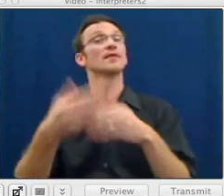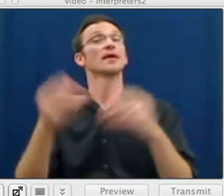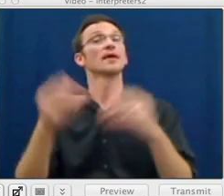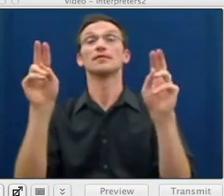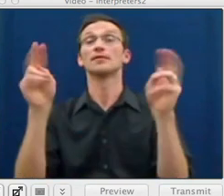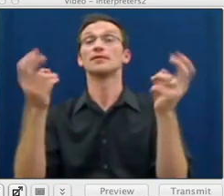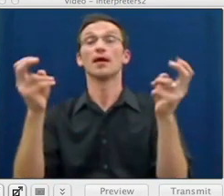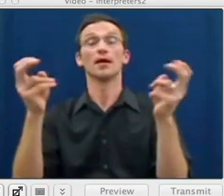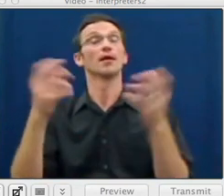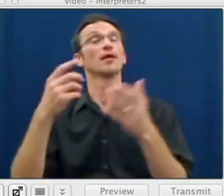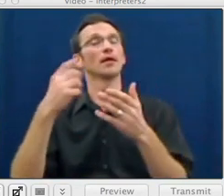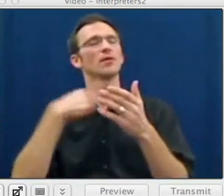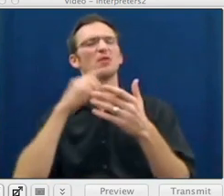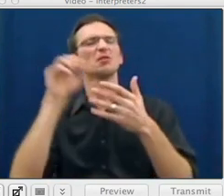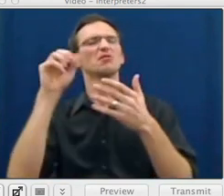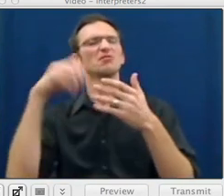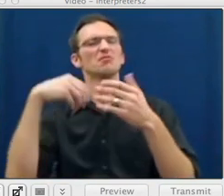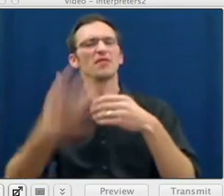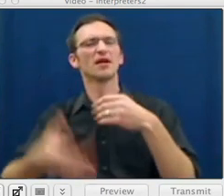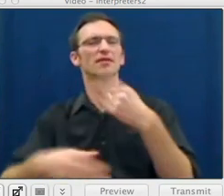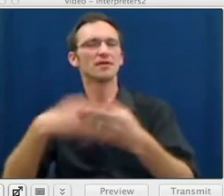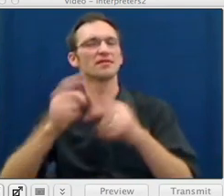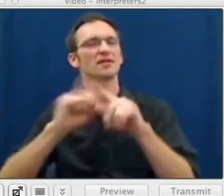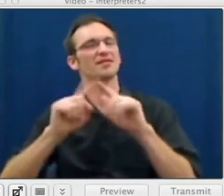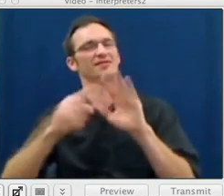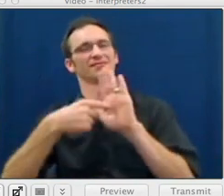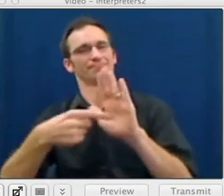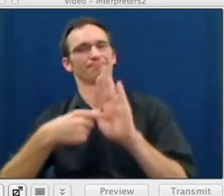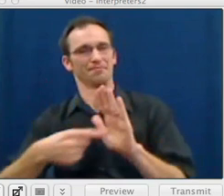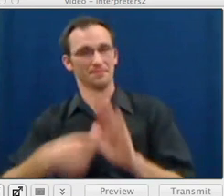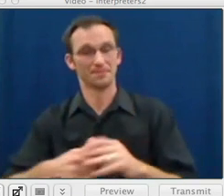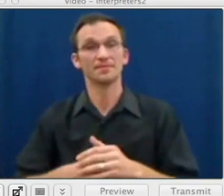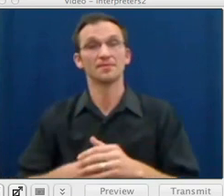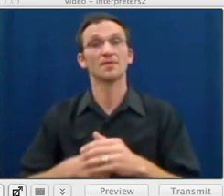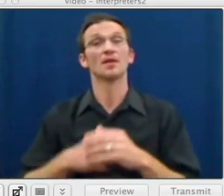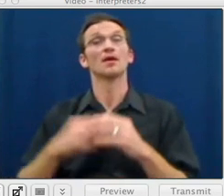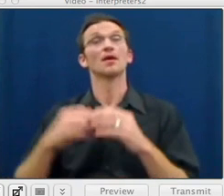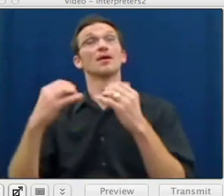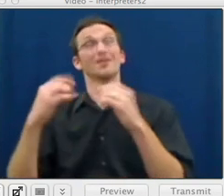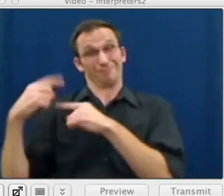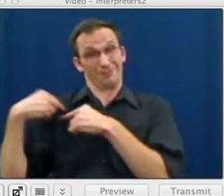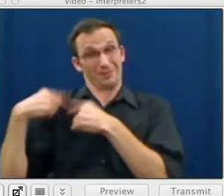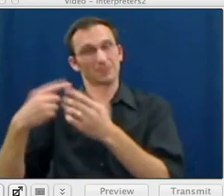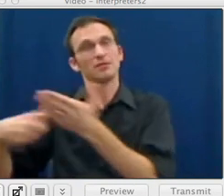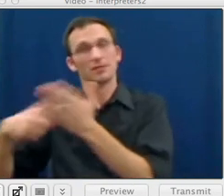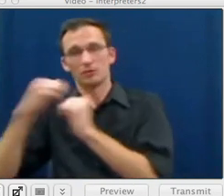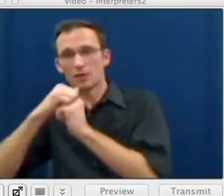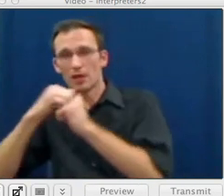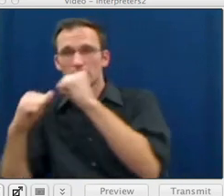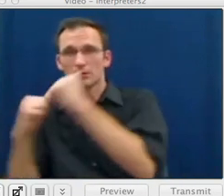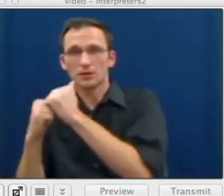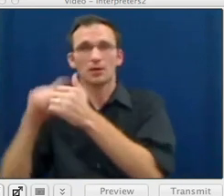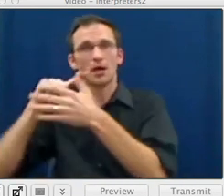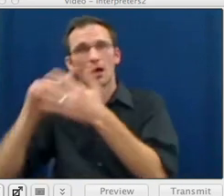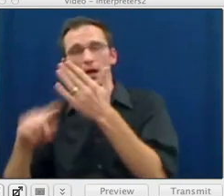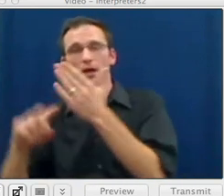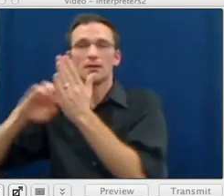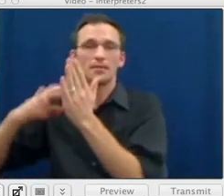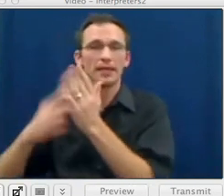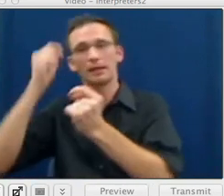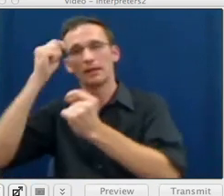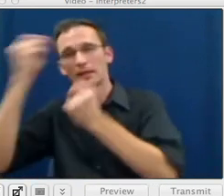of is away from structure and into analysis. What we've done up until this point